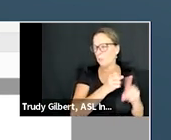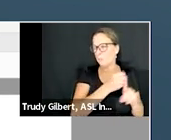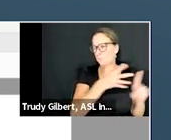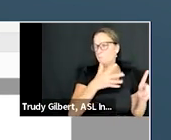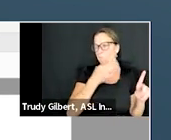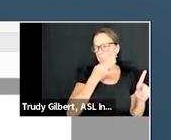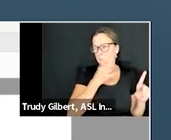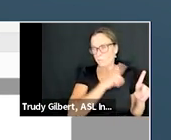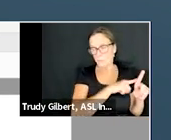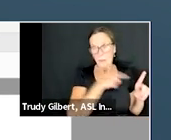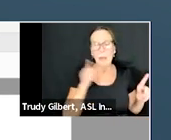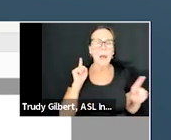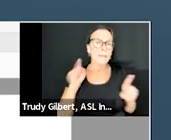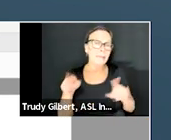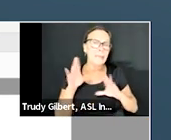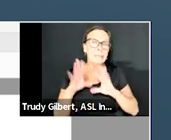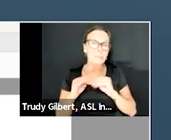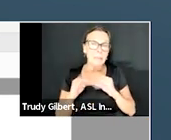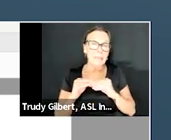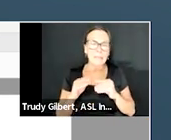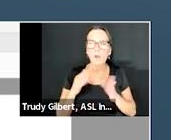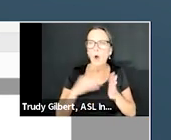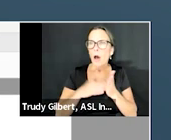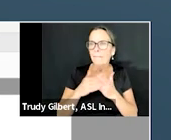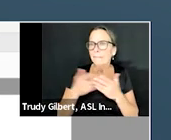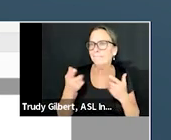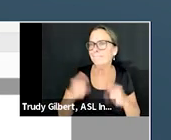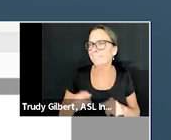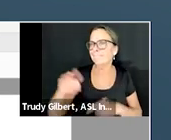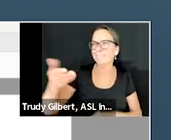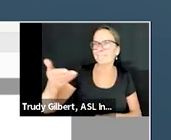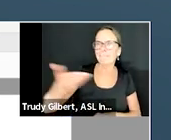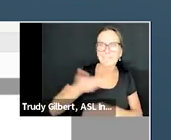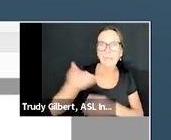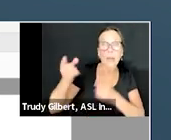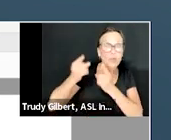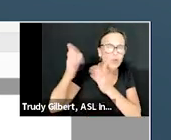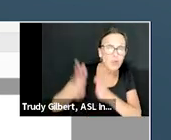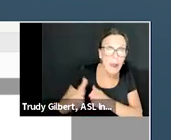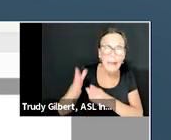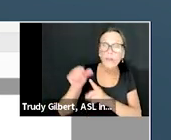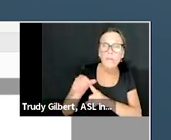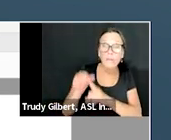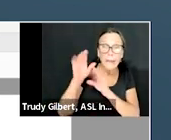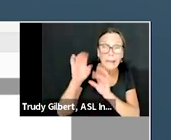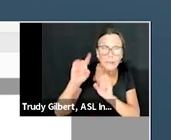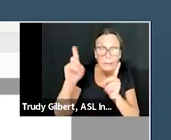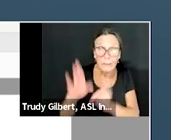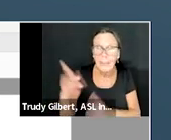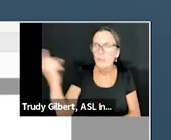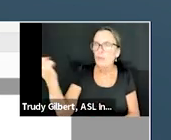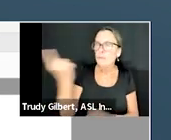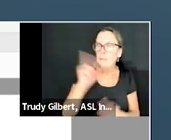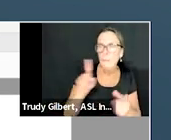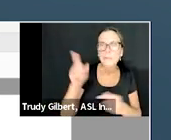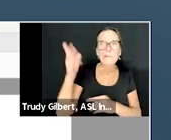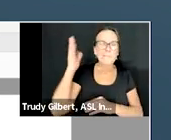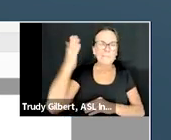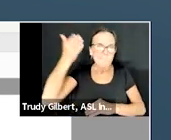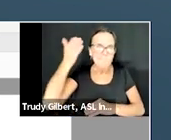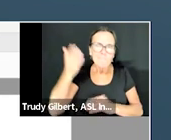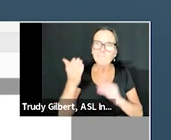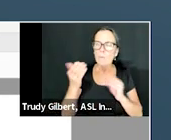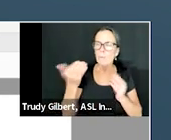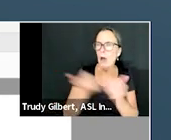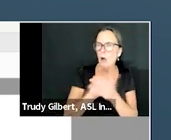these meetings, we often invite like the director of special education or someone to present about a new IEP or